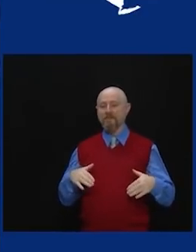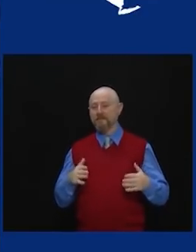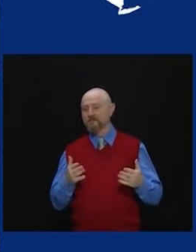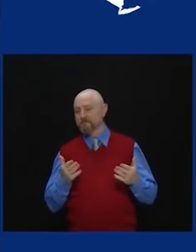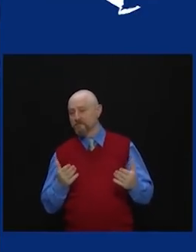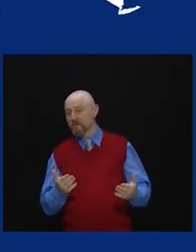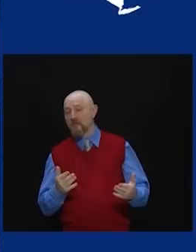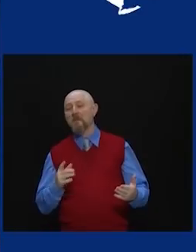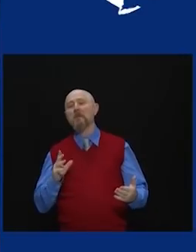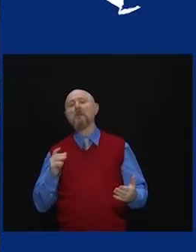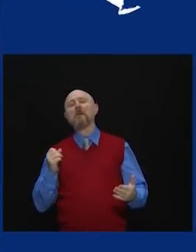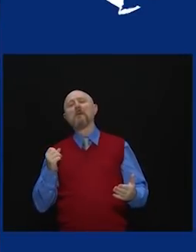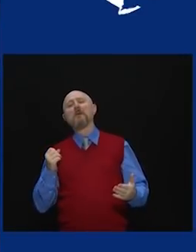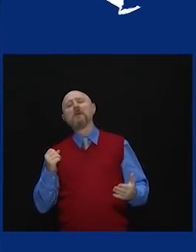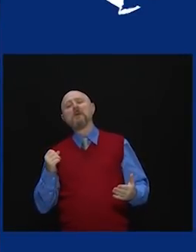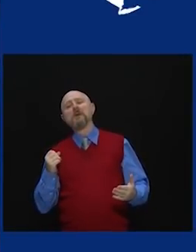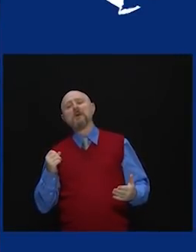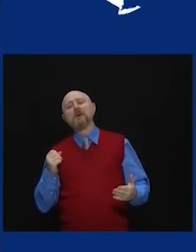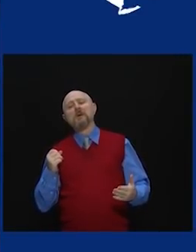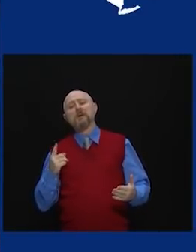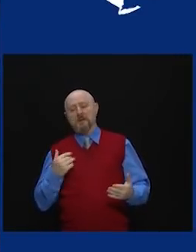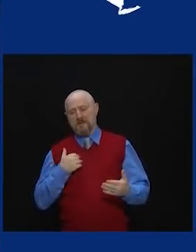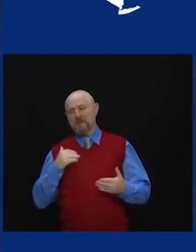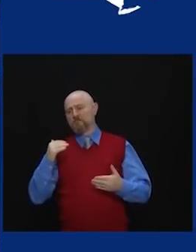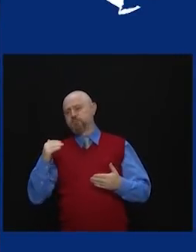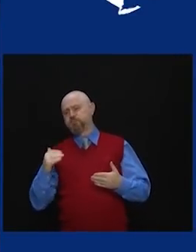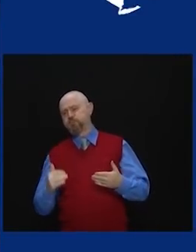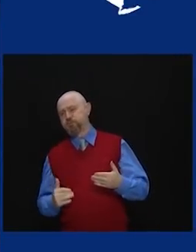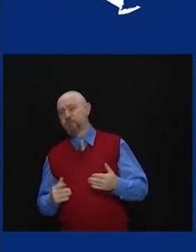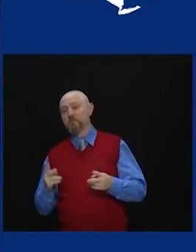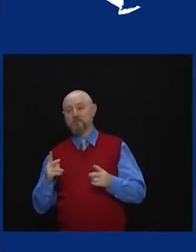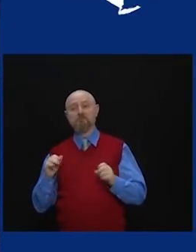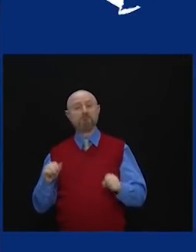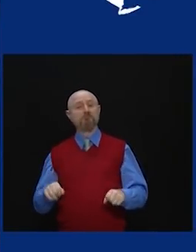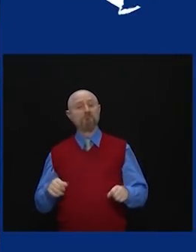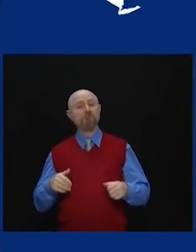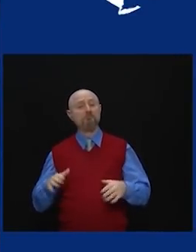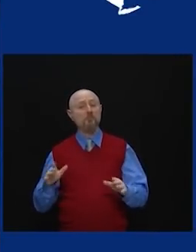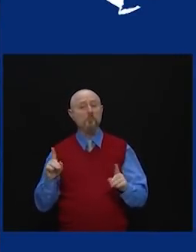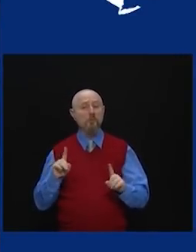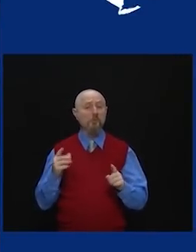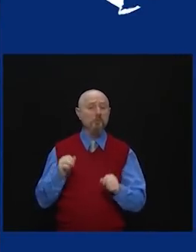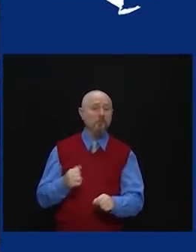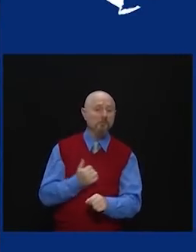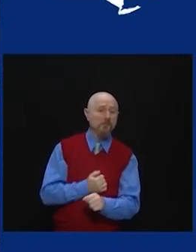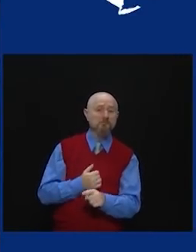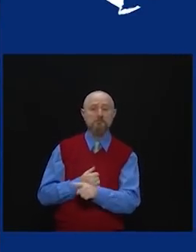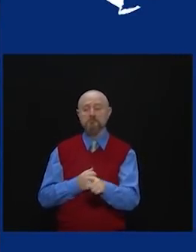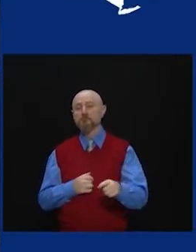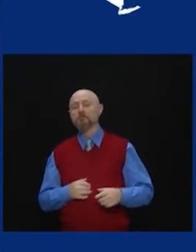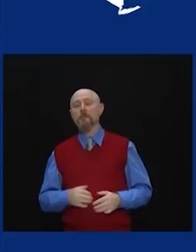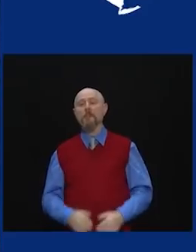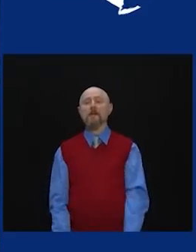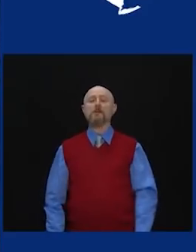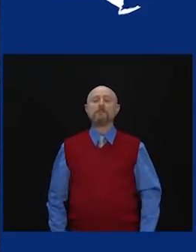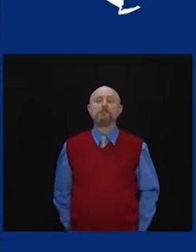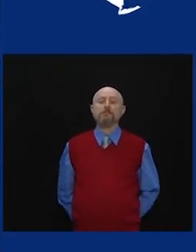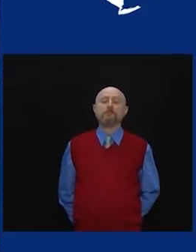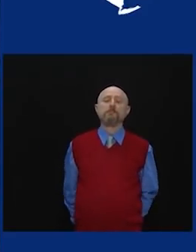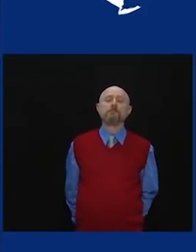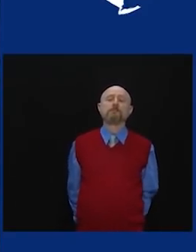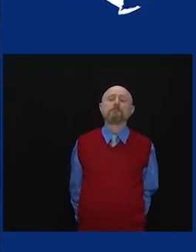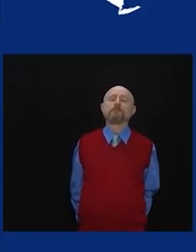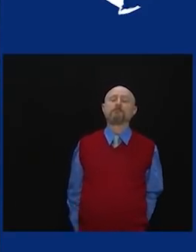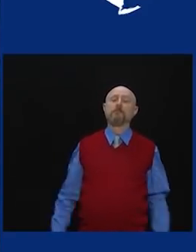to invoke them in the case where it's necessary. But what this all overlooks for the rest of the state is that we're focusing on getting more testing sites